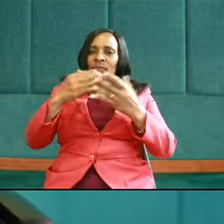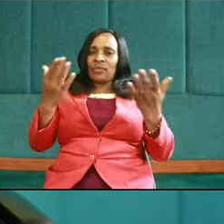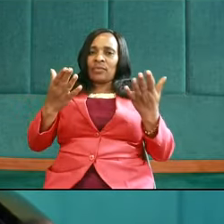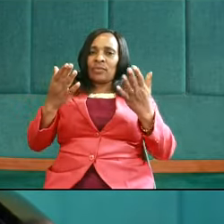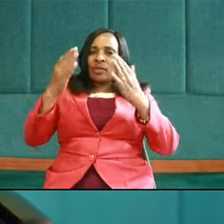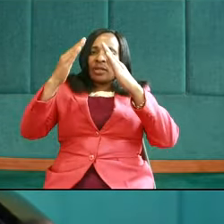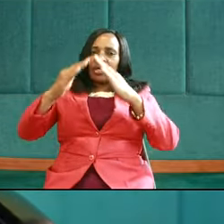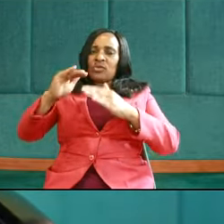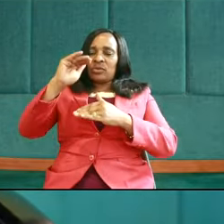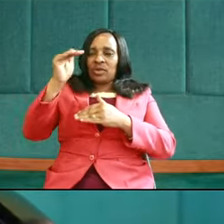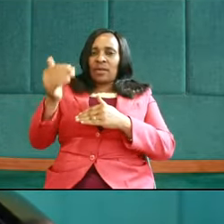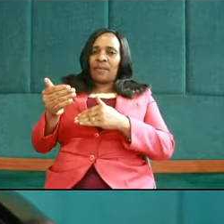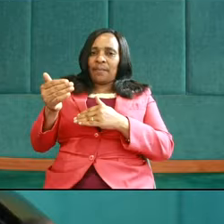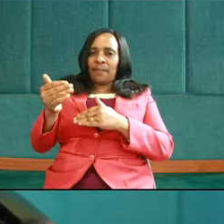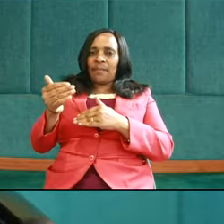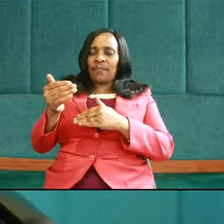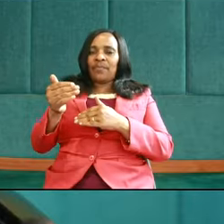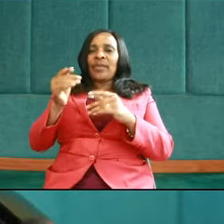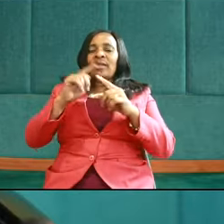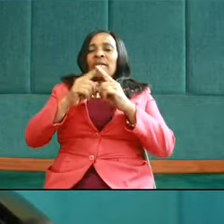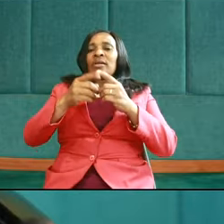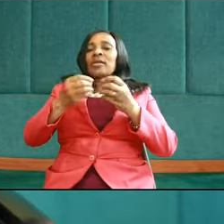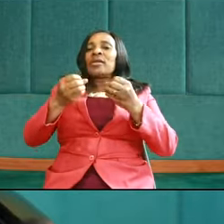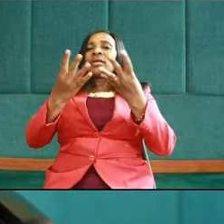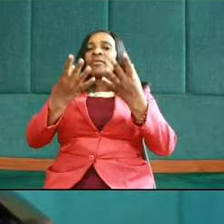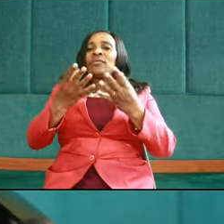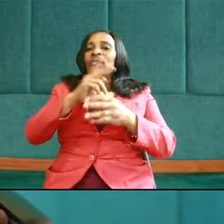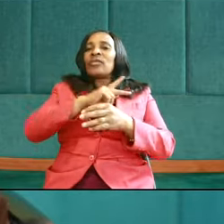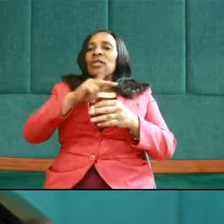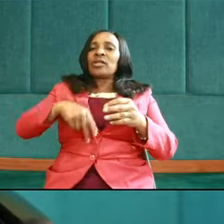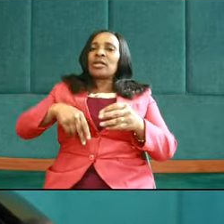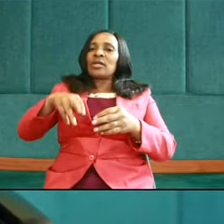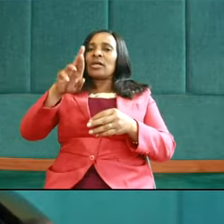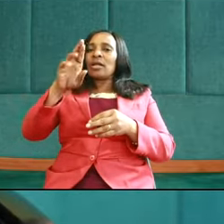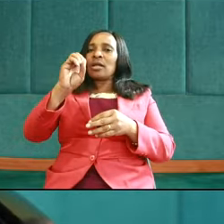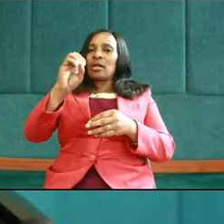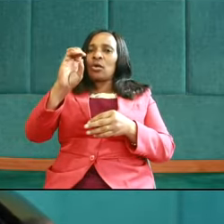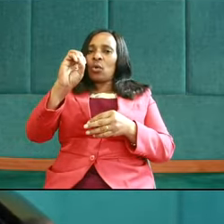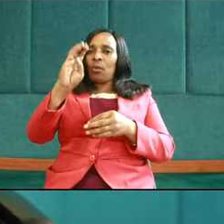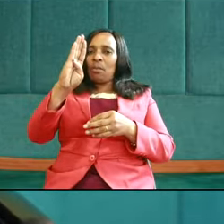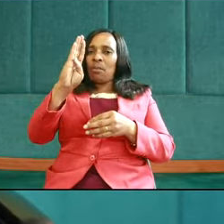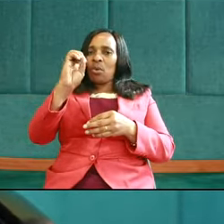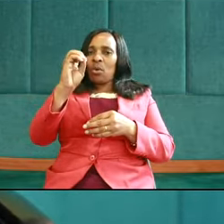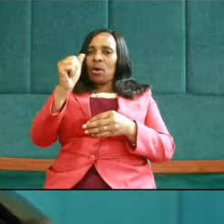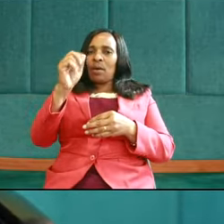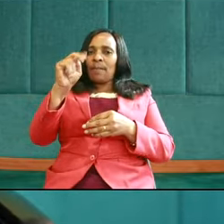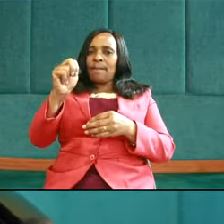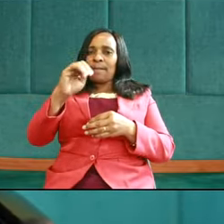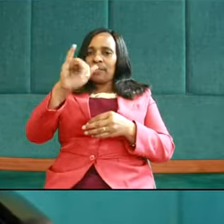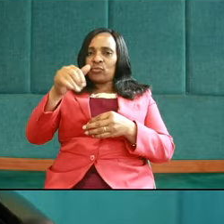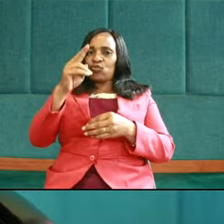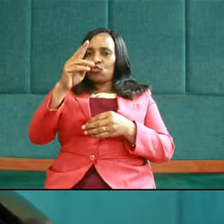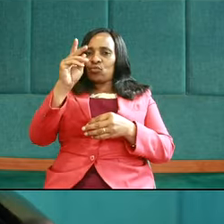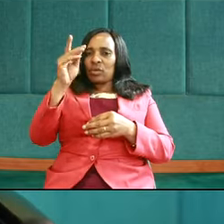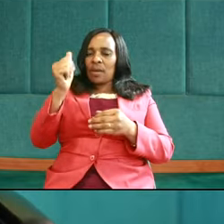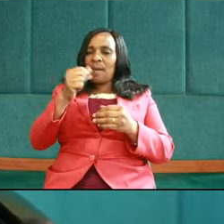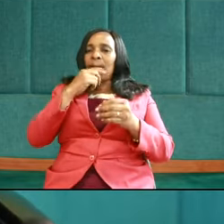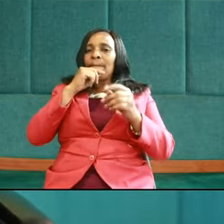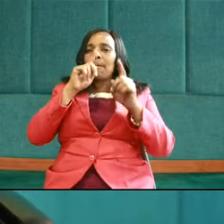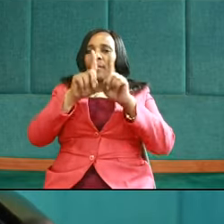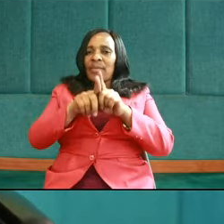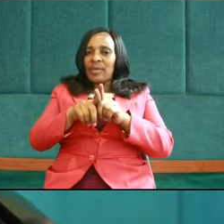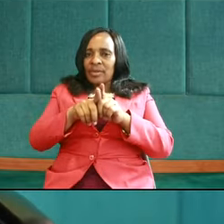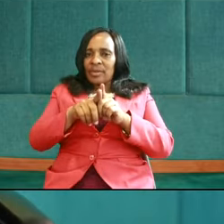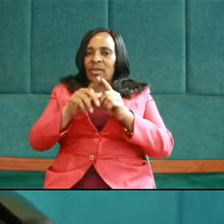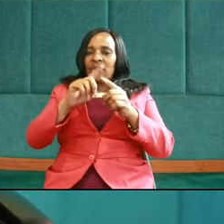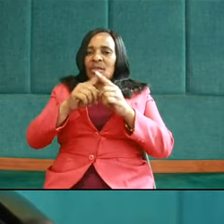will turn to give allegiance to their king, Rehoboam, king of Judah. This is his brother. they will kill me